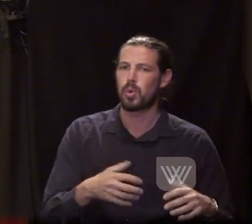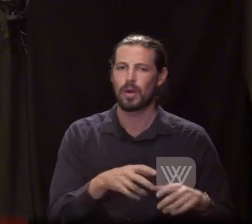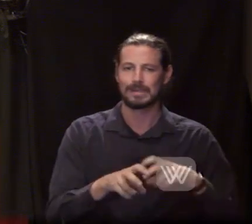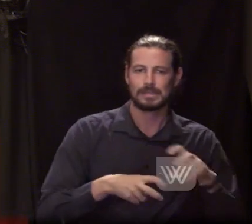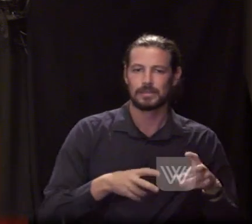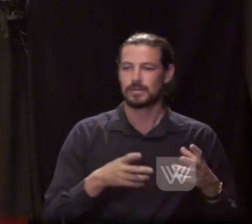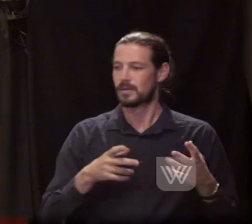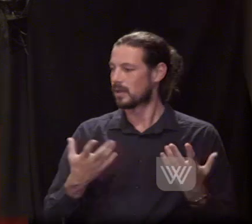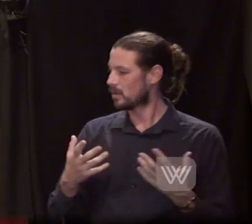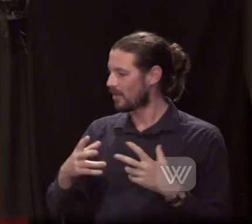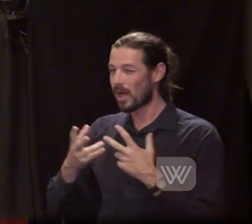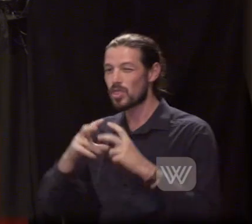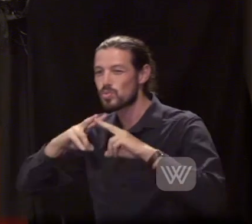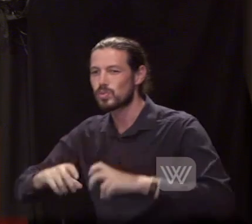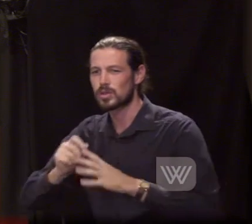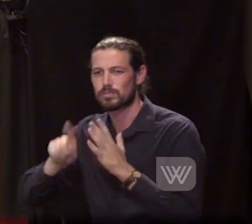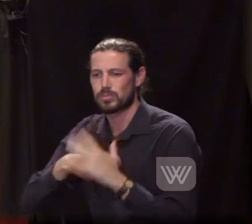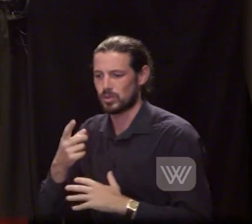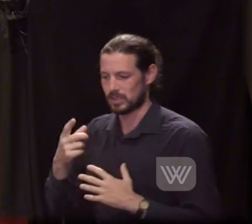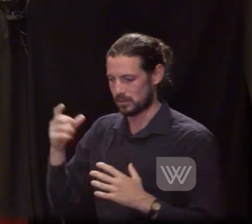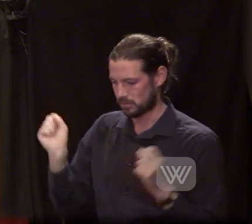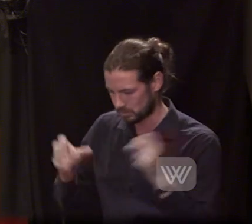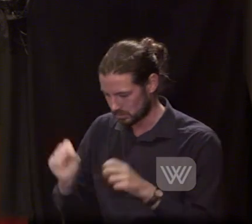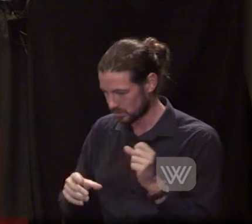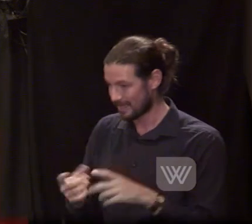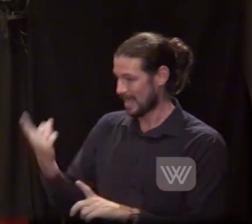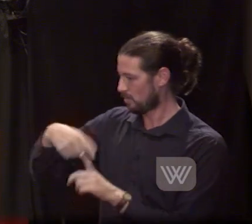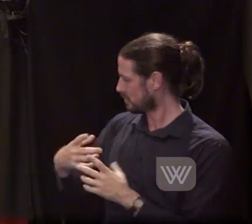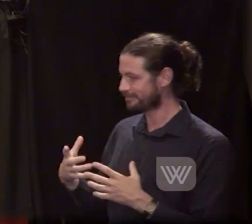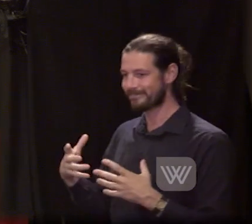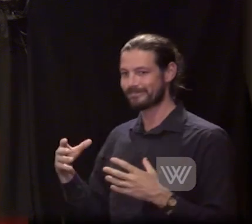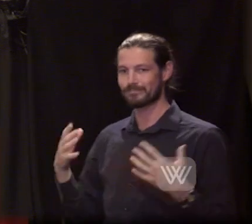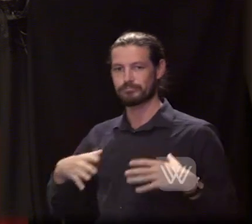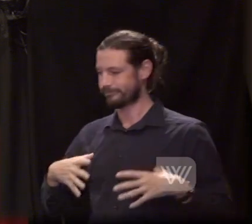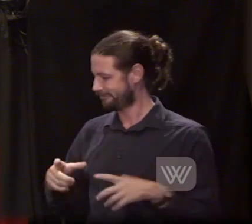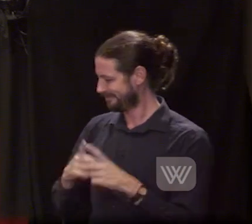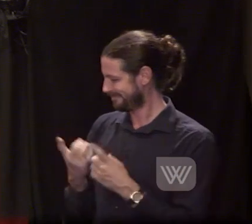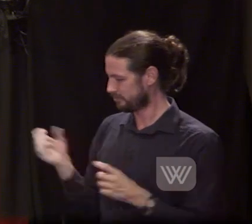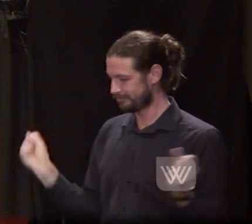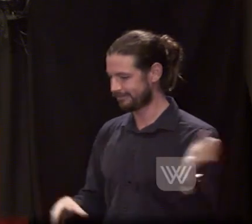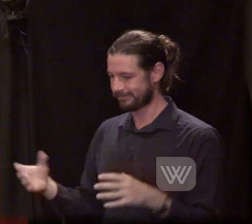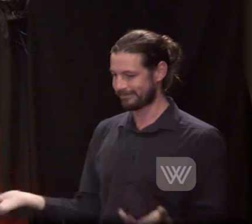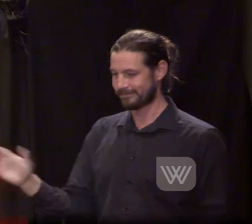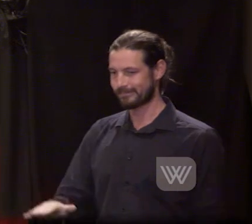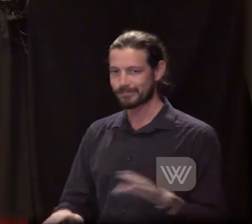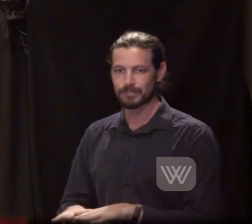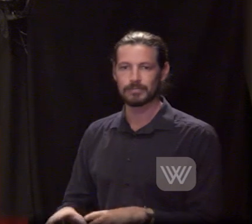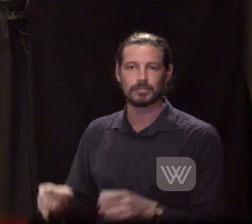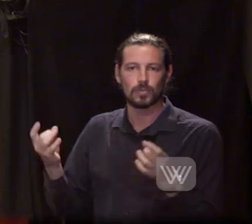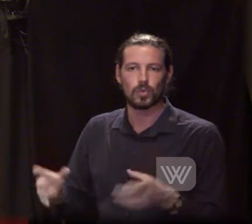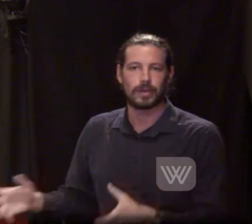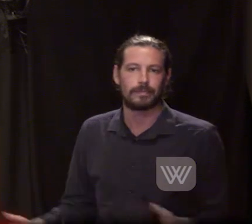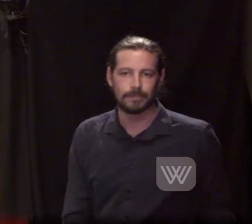of our research tasks. And we also had to pack to go back to Earth and, pack up things that we were not going to be using anymore.